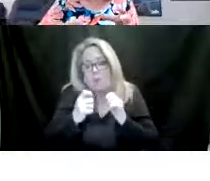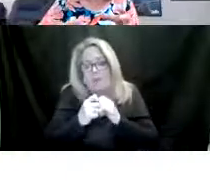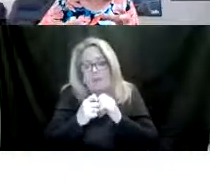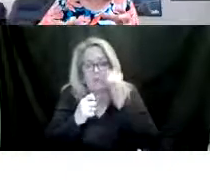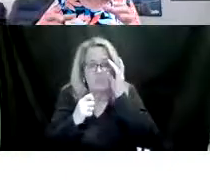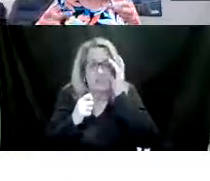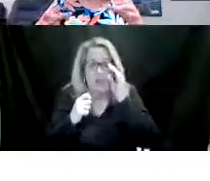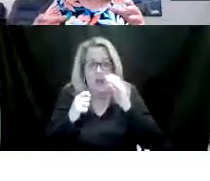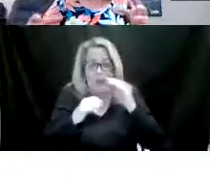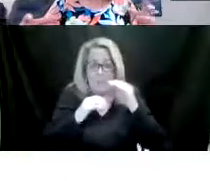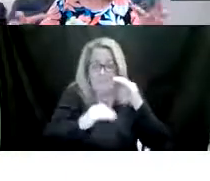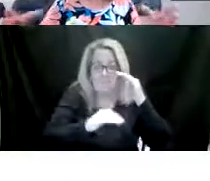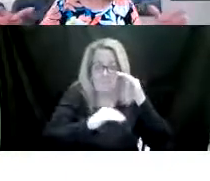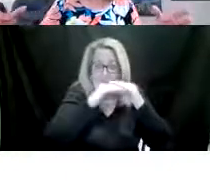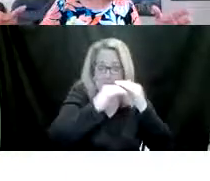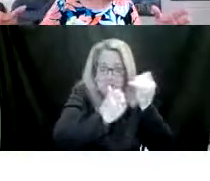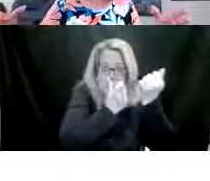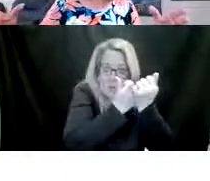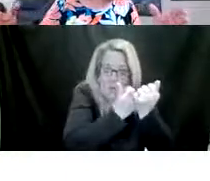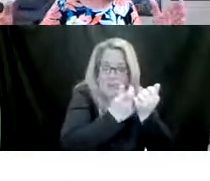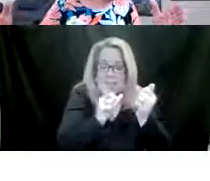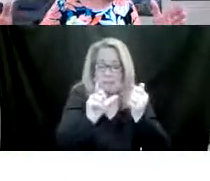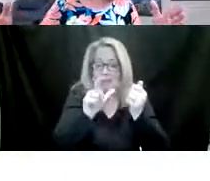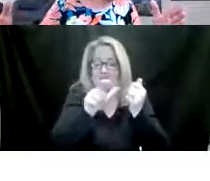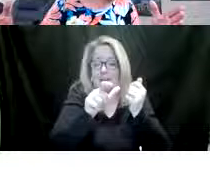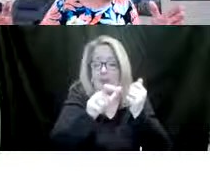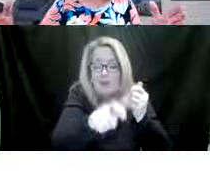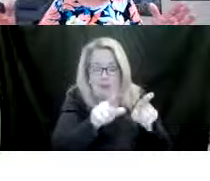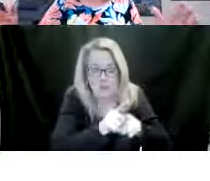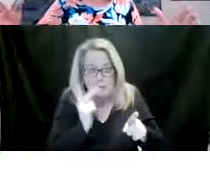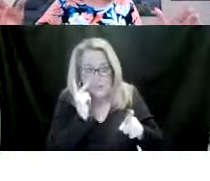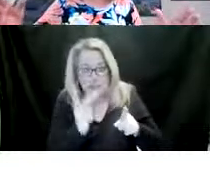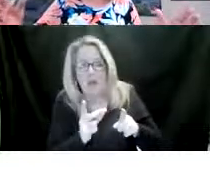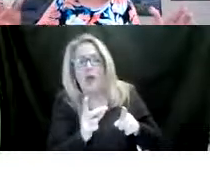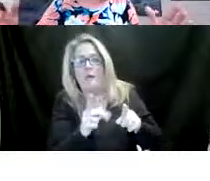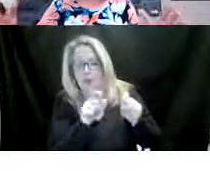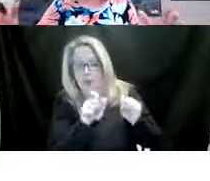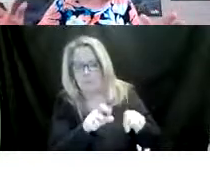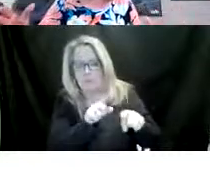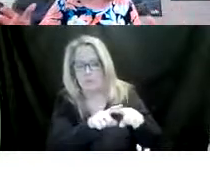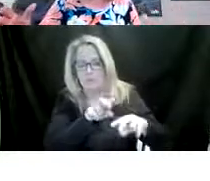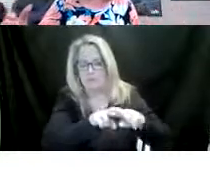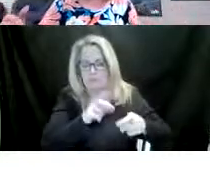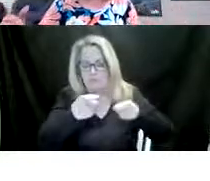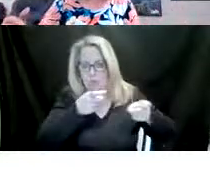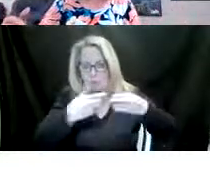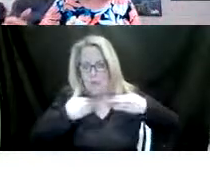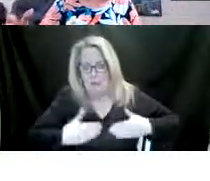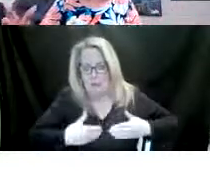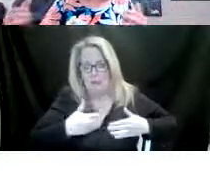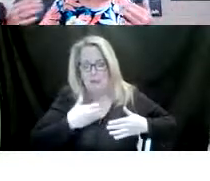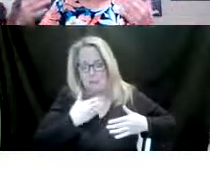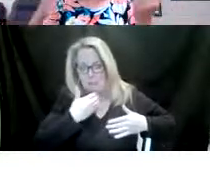maximal support and then release that support as you see children are able to control their bodies a little bit